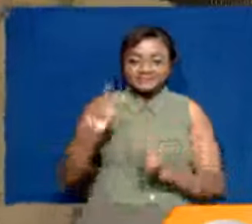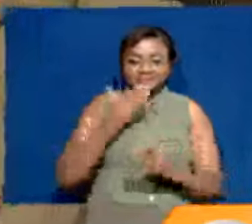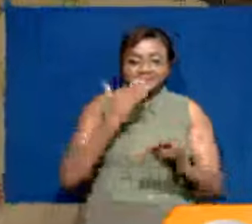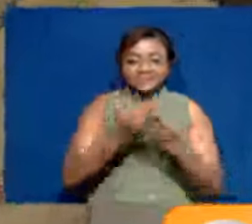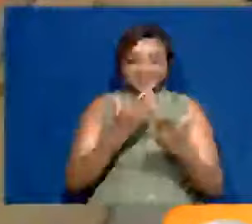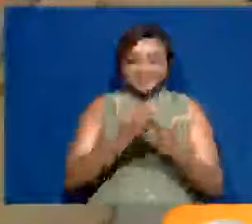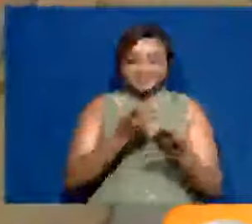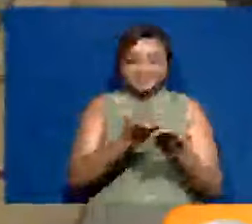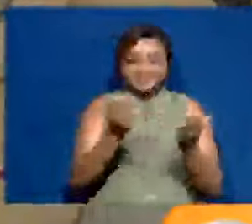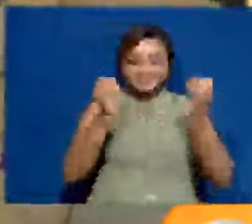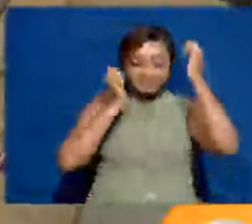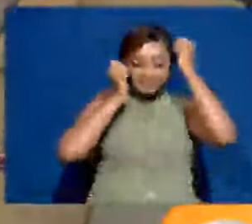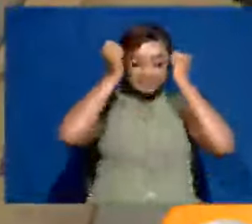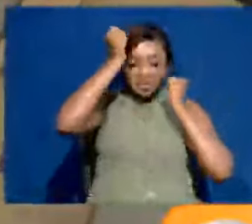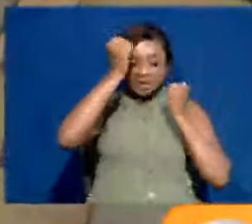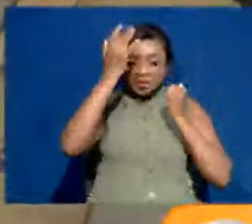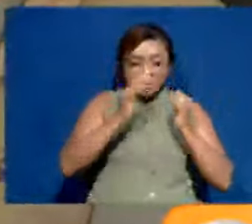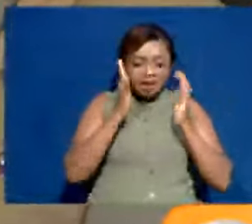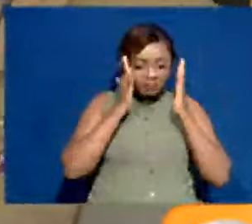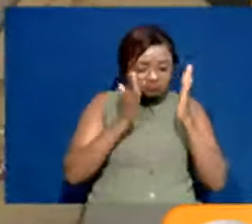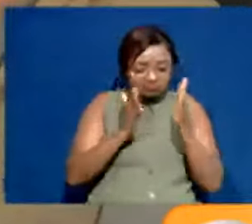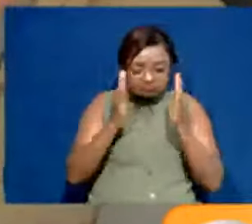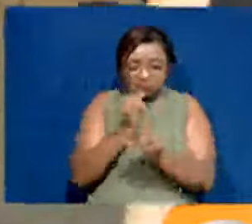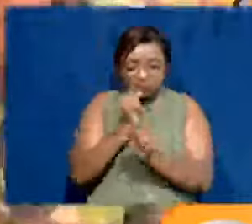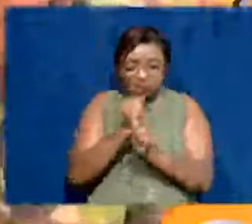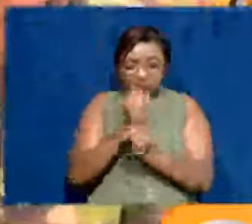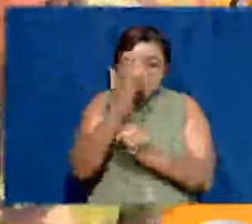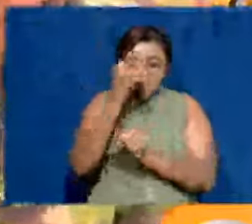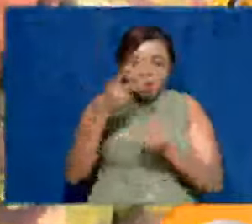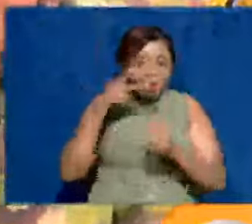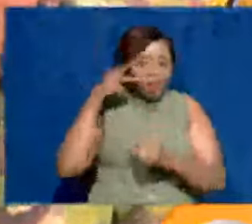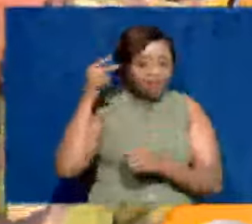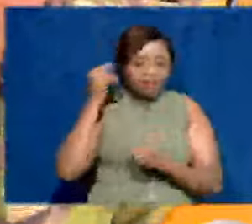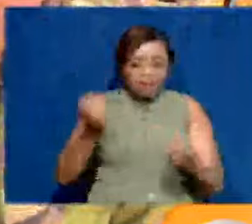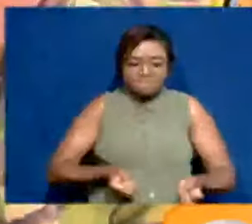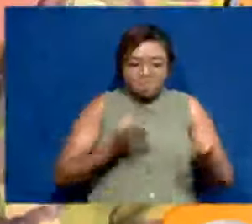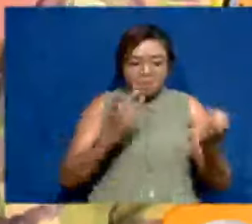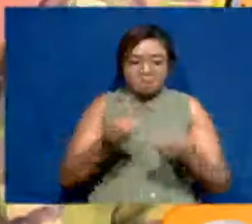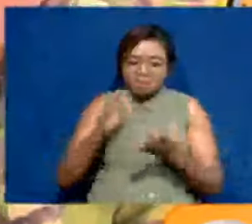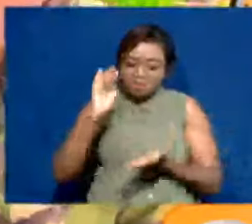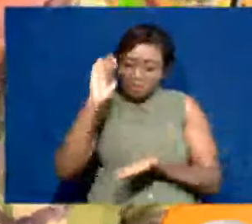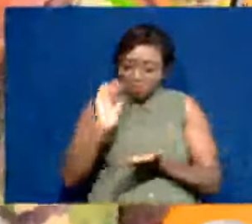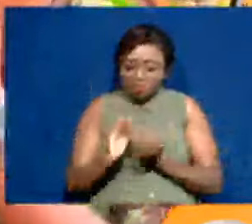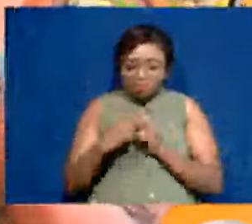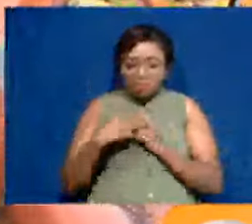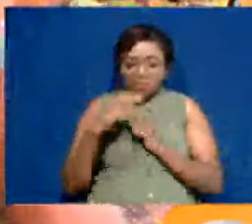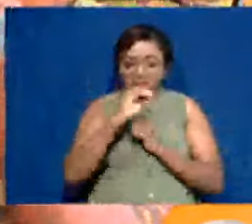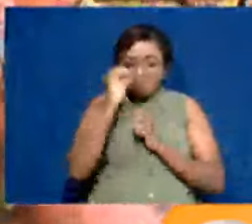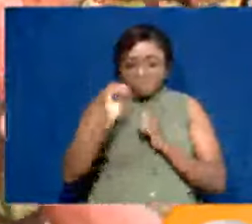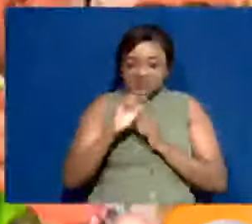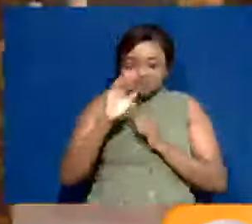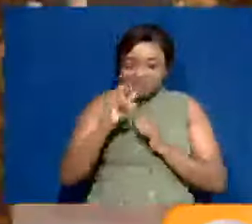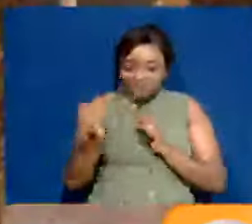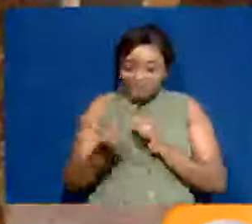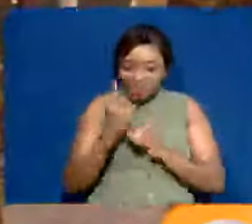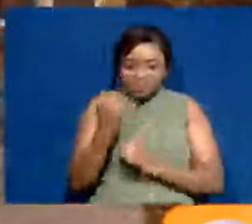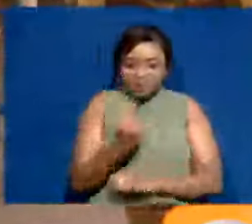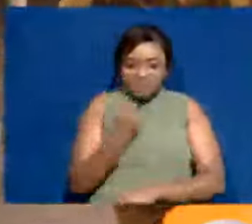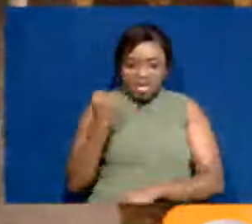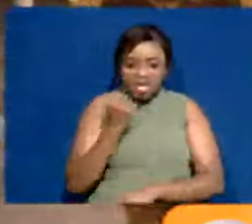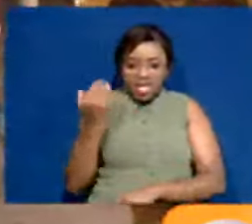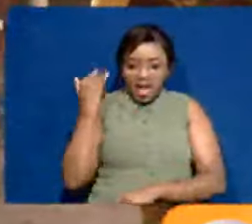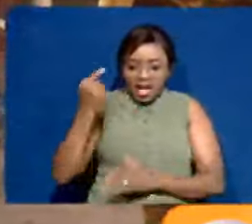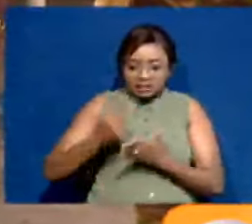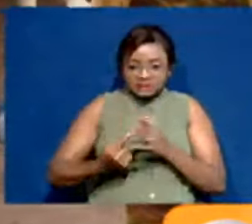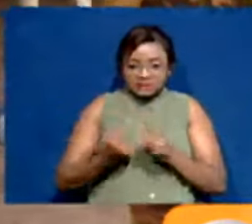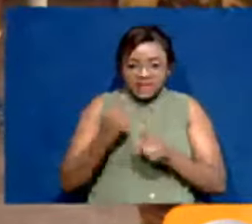dedicated service to the country, noting that terror attacks have significantly reduced by 80% from May last year as a result